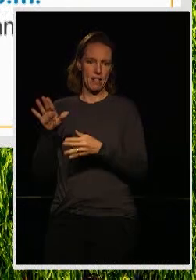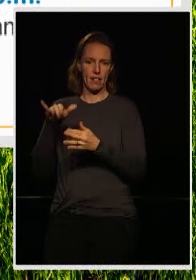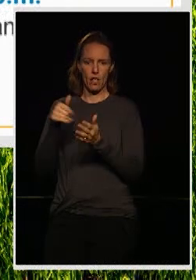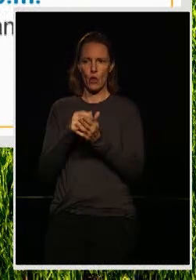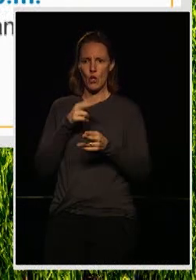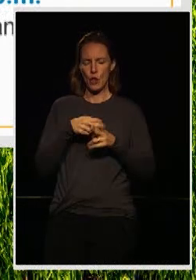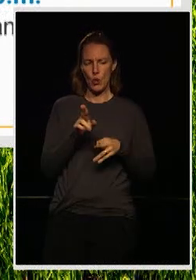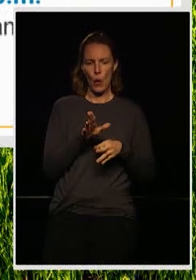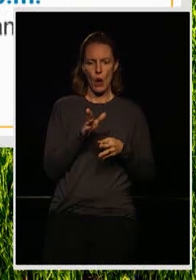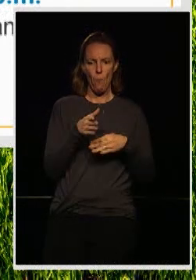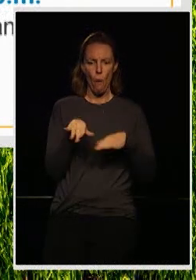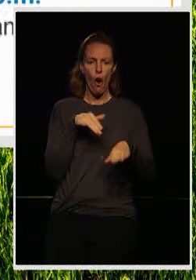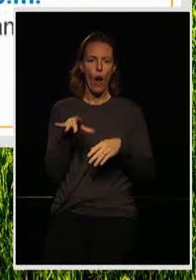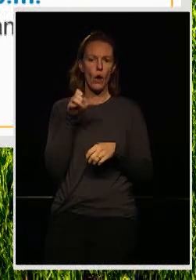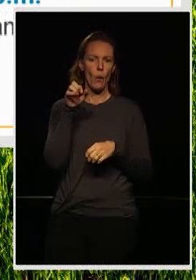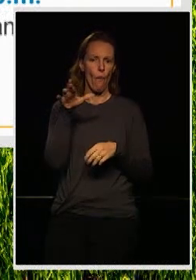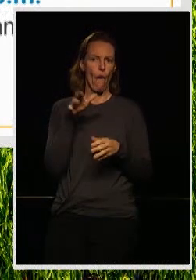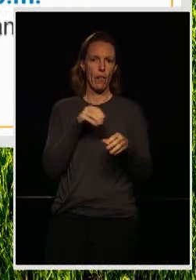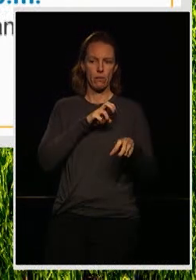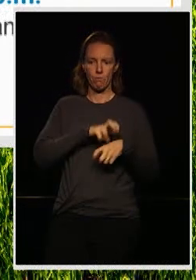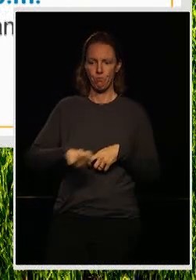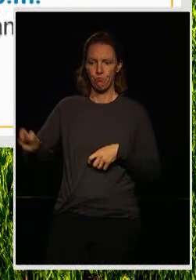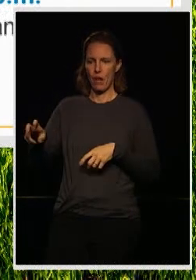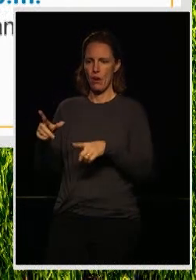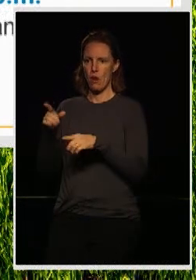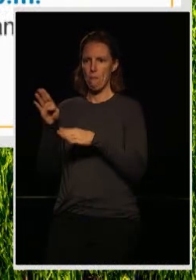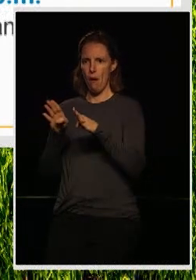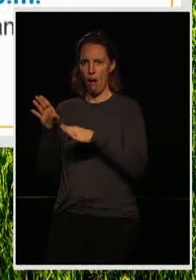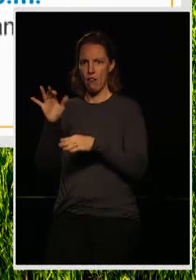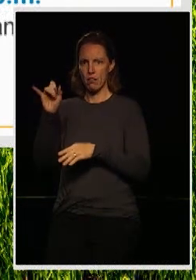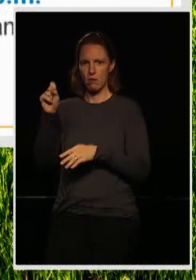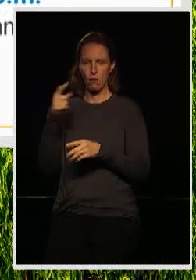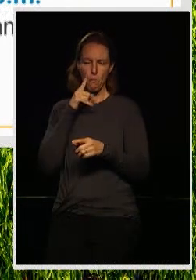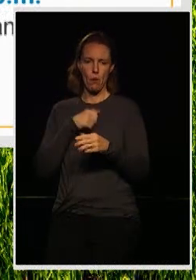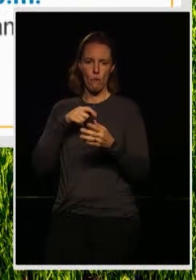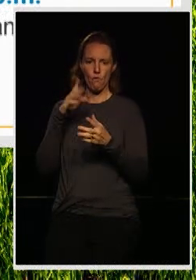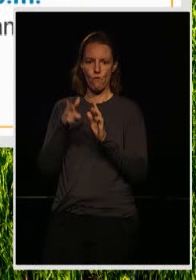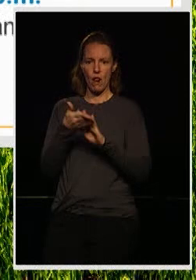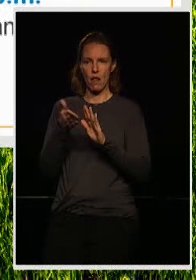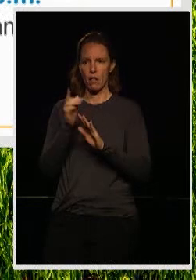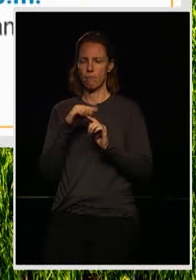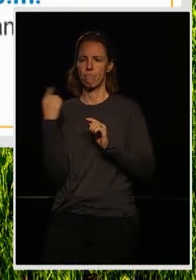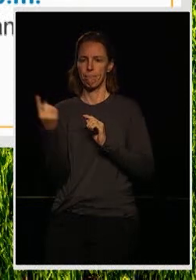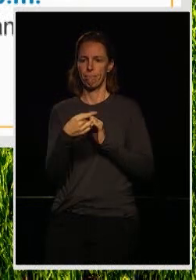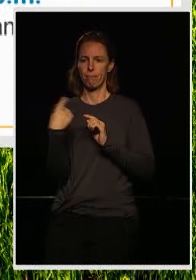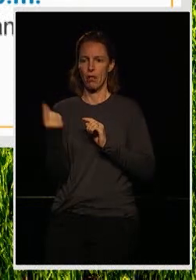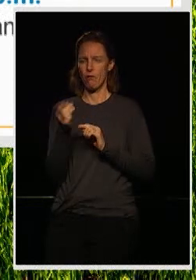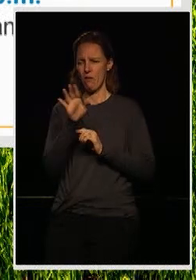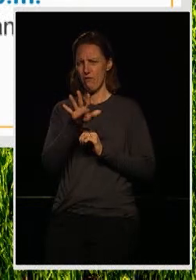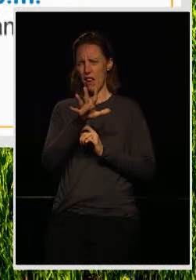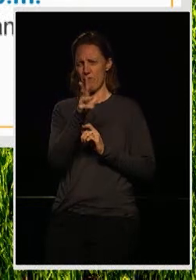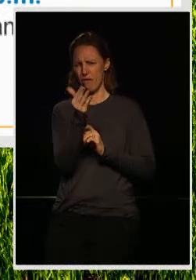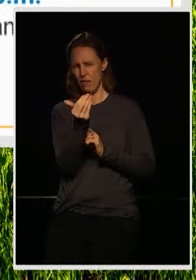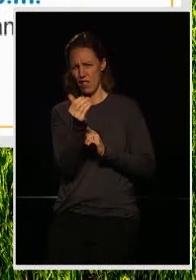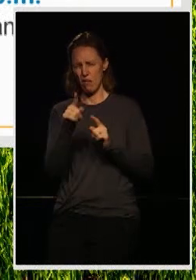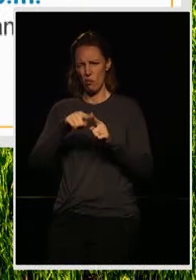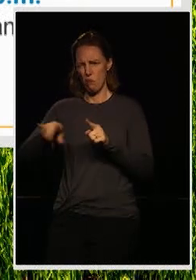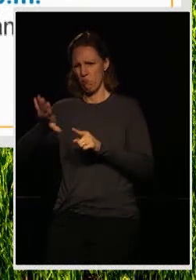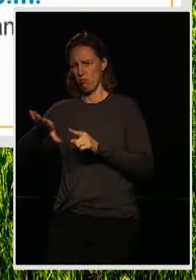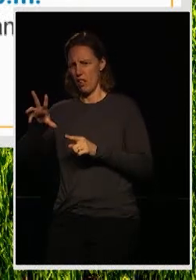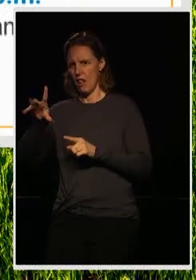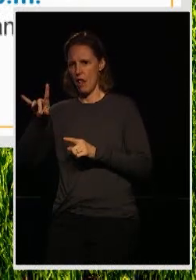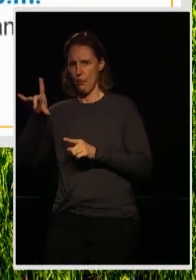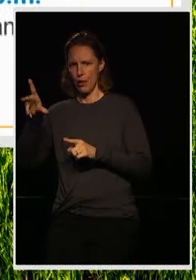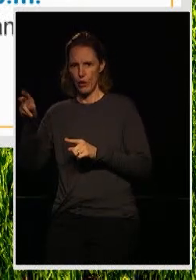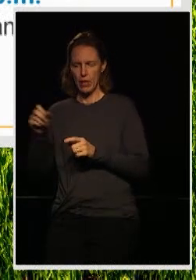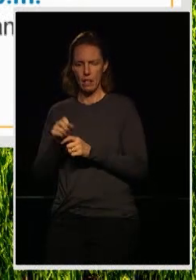bus from here at the Holiday Inn. We'll be running that shuttle bus in a loop from 5:15 to about 8:30. Attendance at this